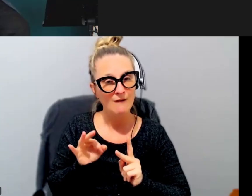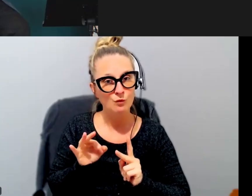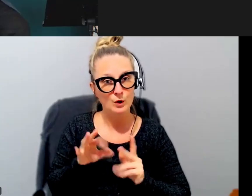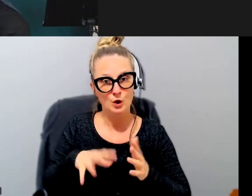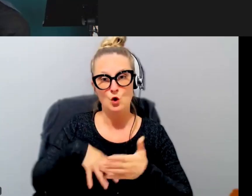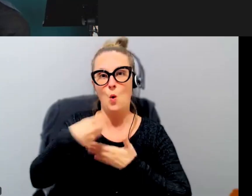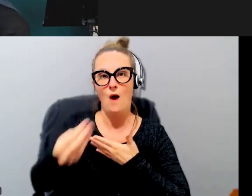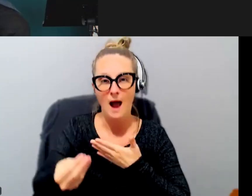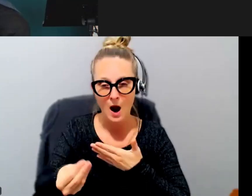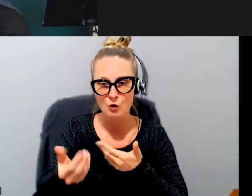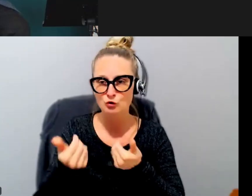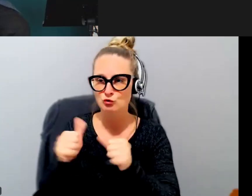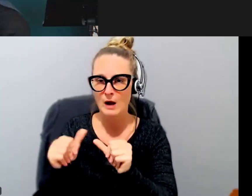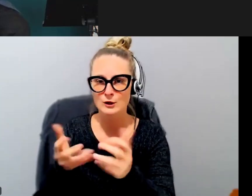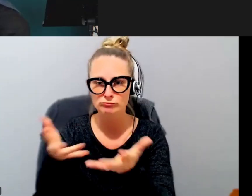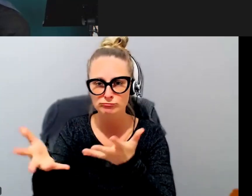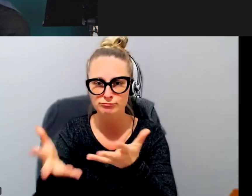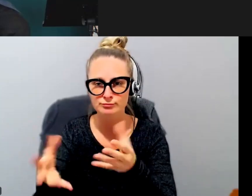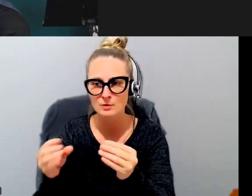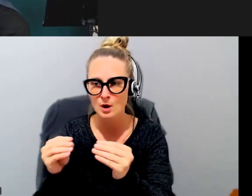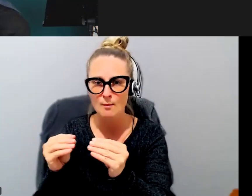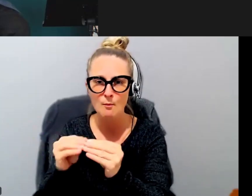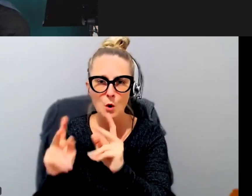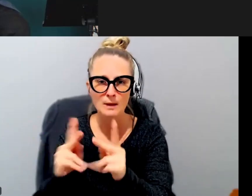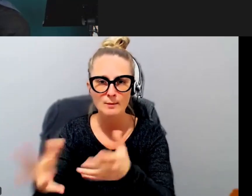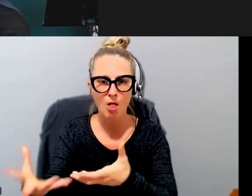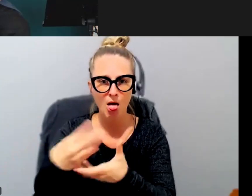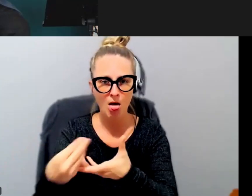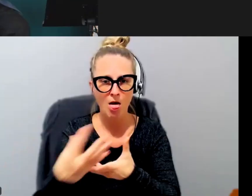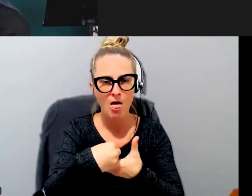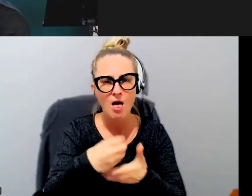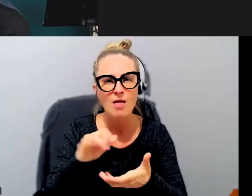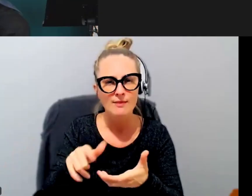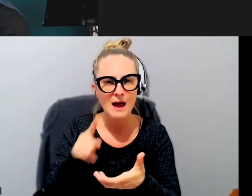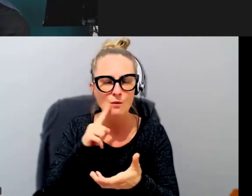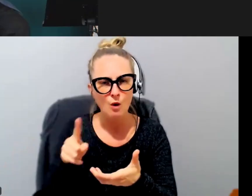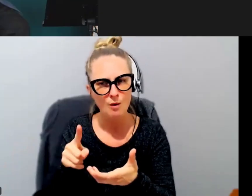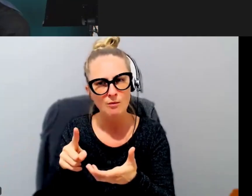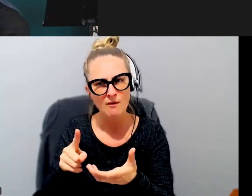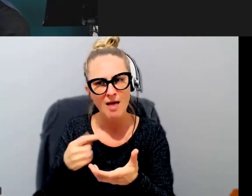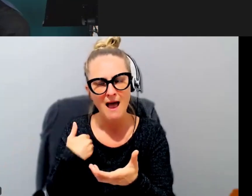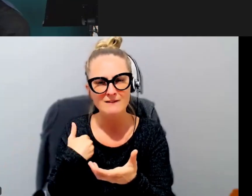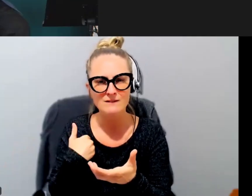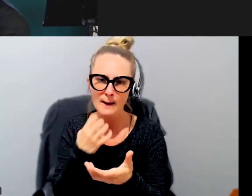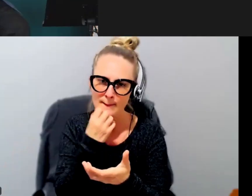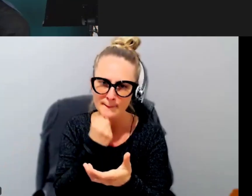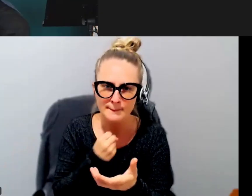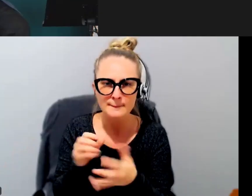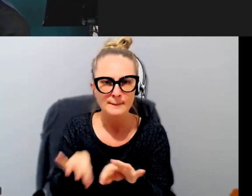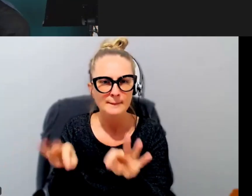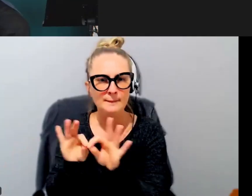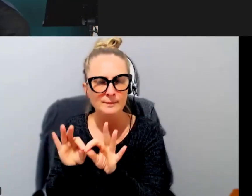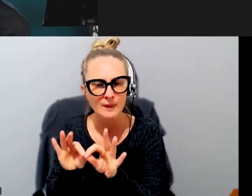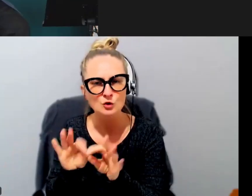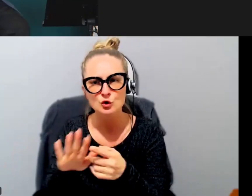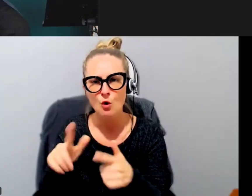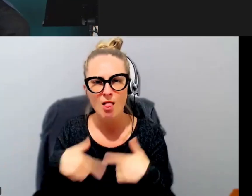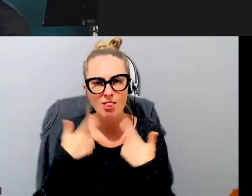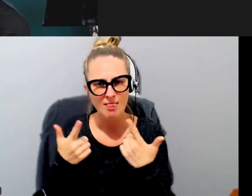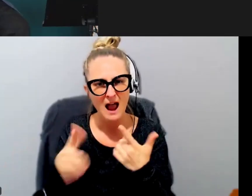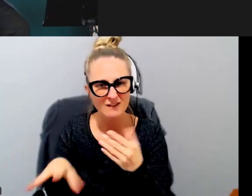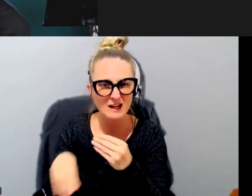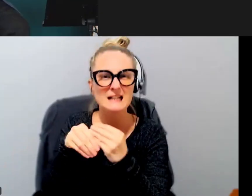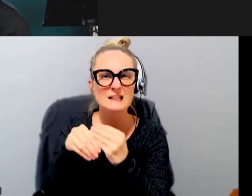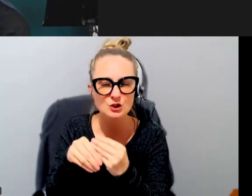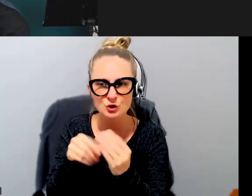new people, we have to be leading with this will bring meaning and value to your life in addition to what you've already got going on.